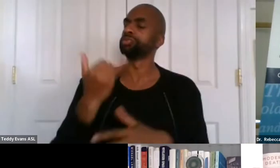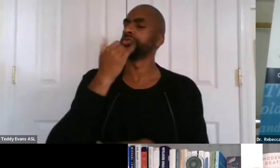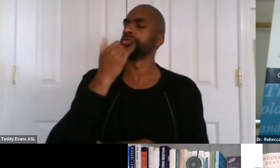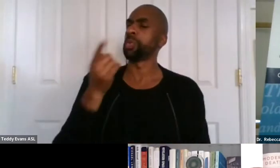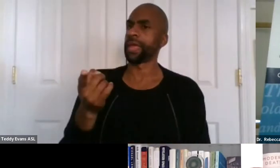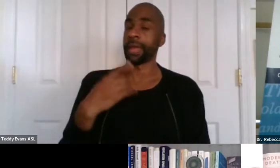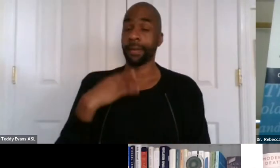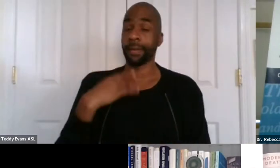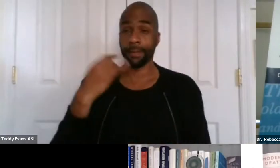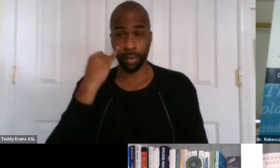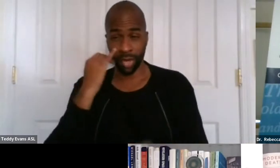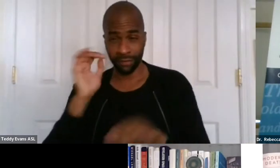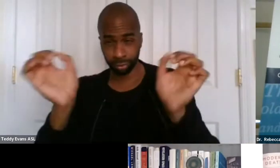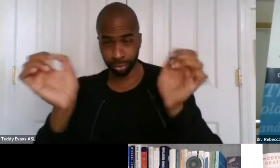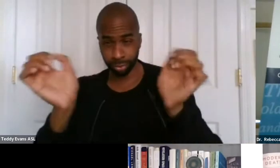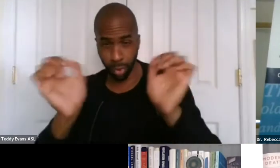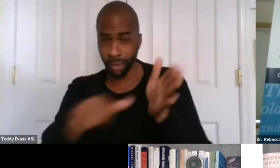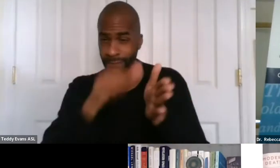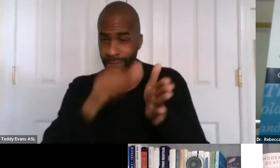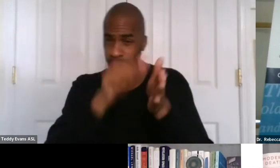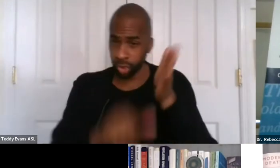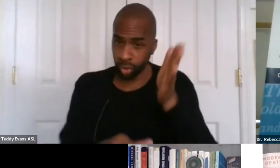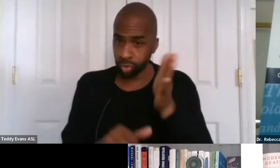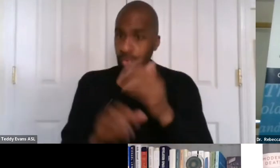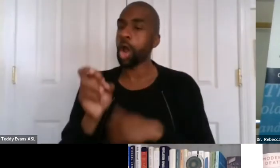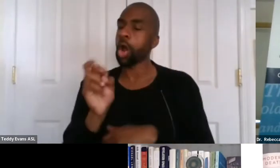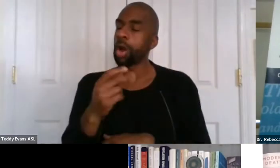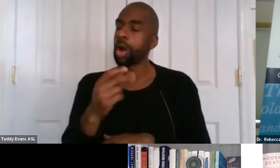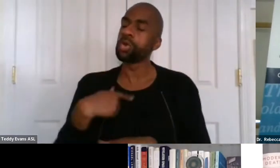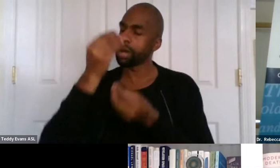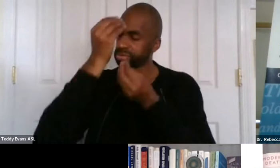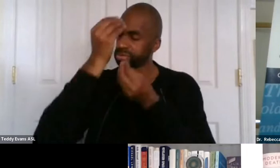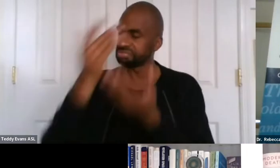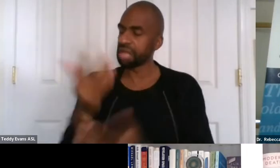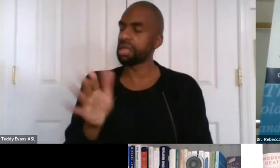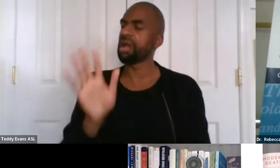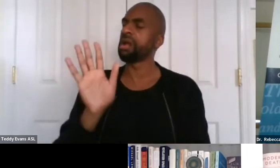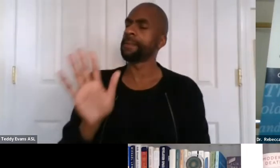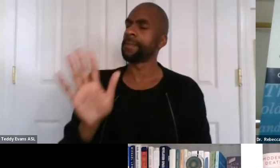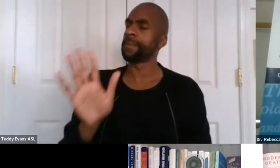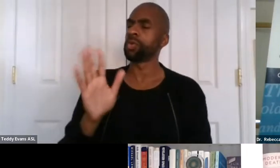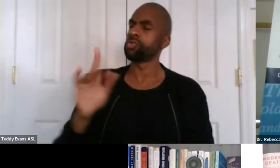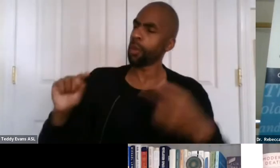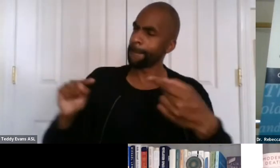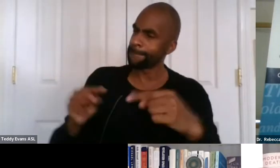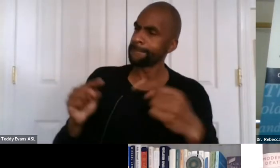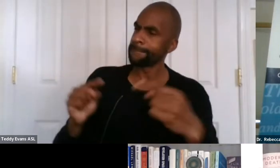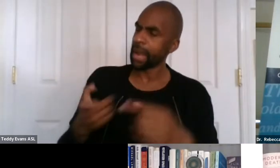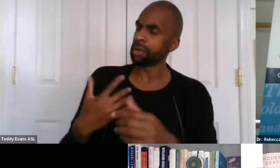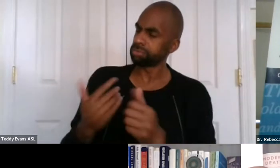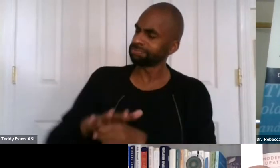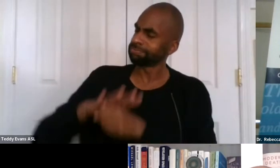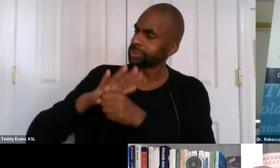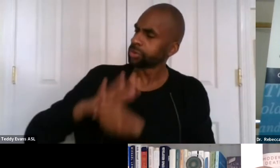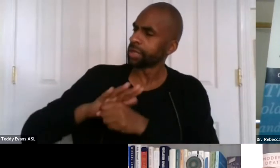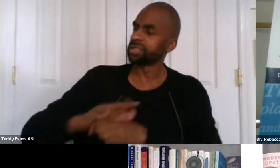urgent procedure or surgery, or whether it is something that I can reassure them and tell them that even though your pain is distressing, there's no evidence of